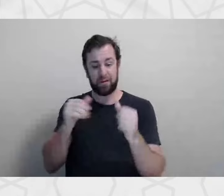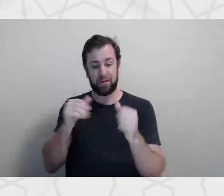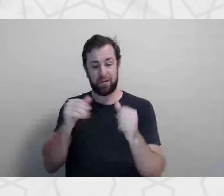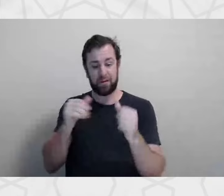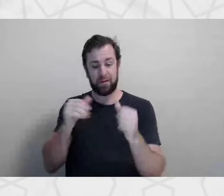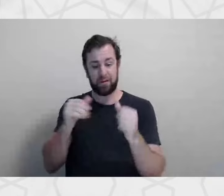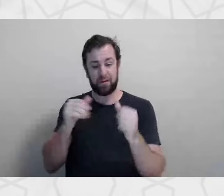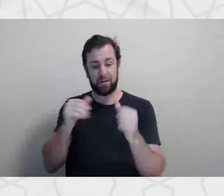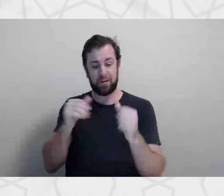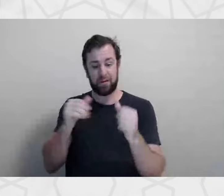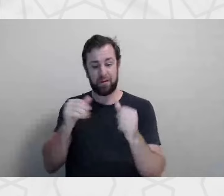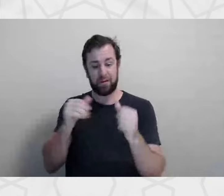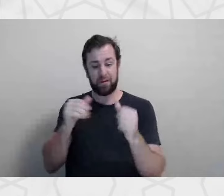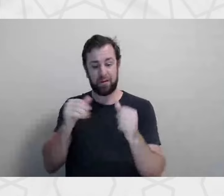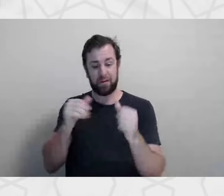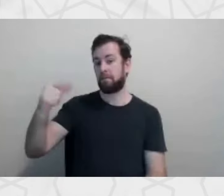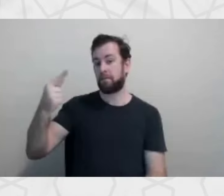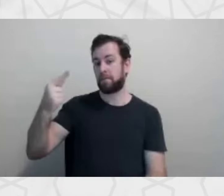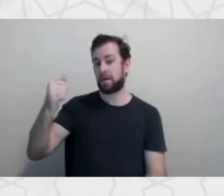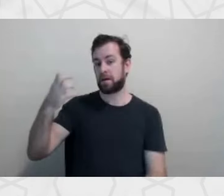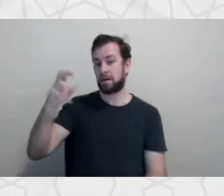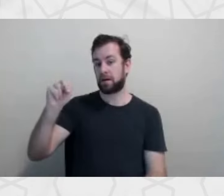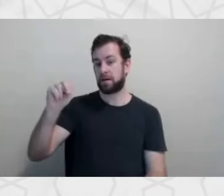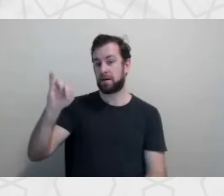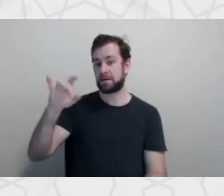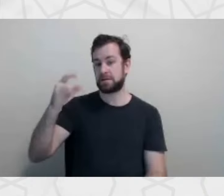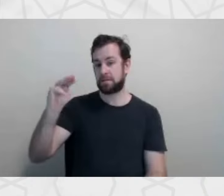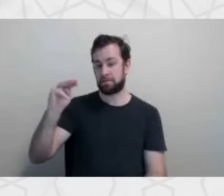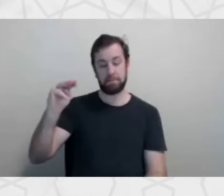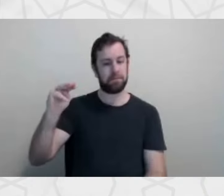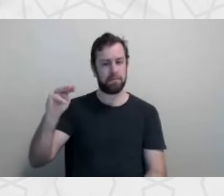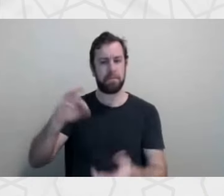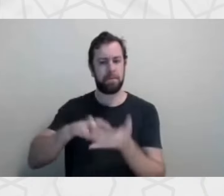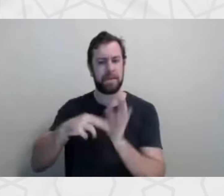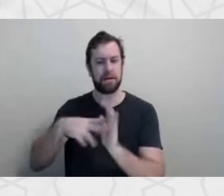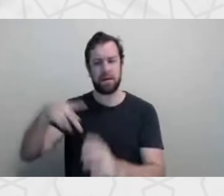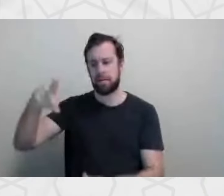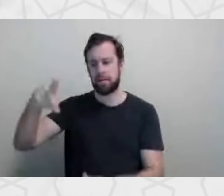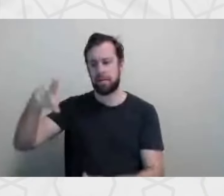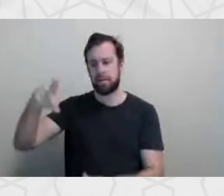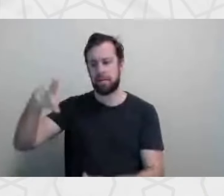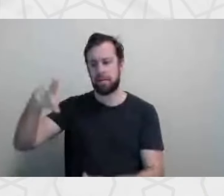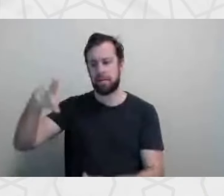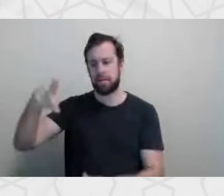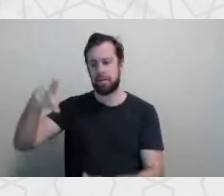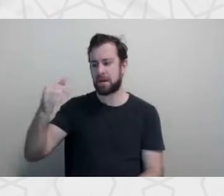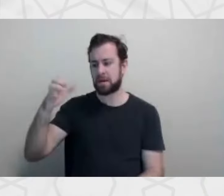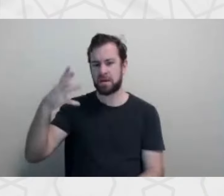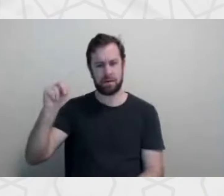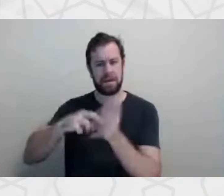of paganism. And when we say pagan, we mean wathaniyah,